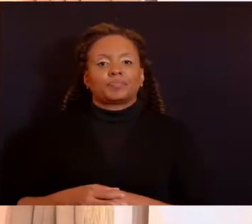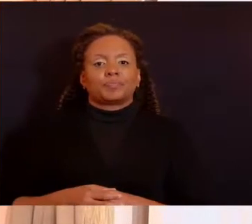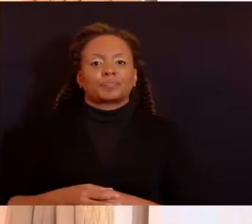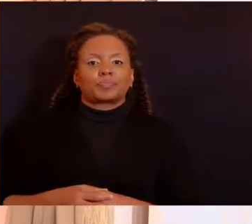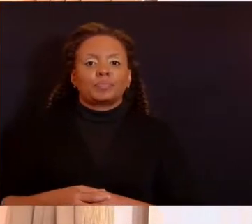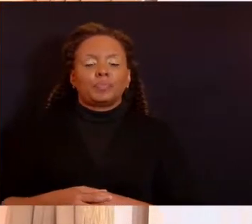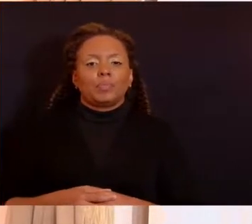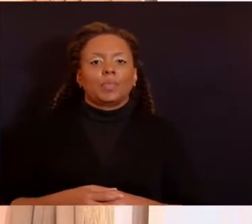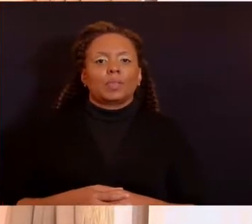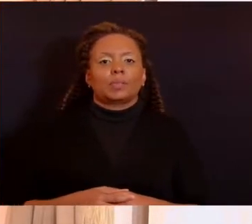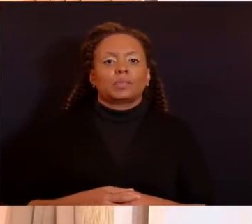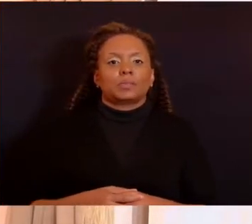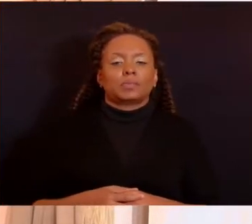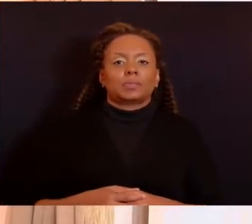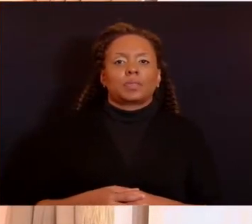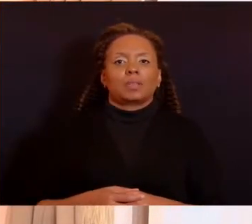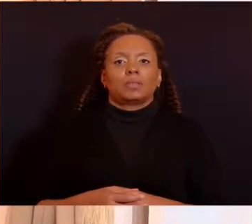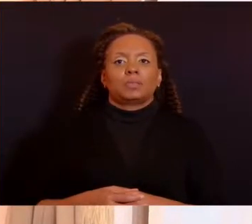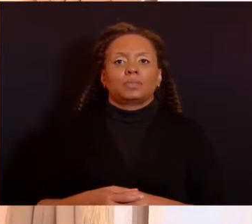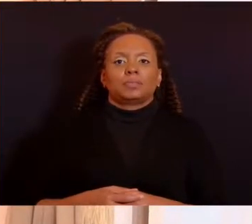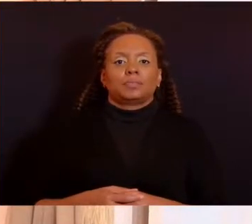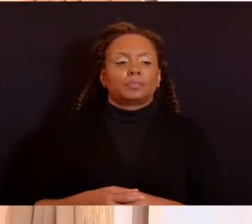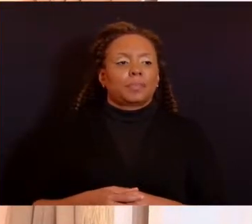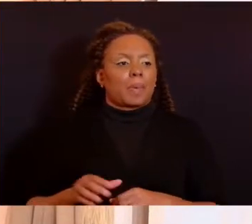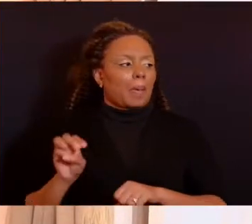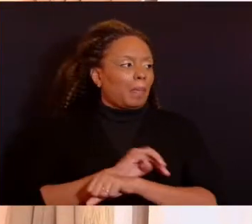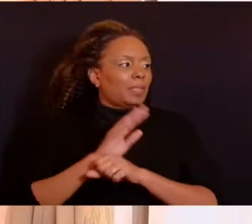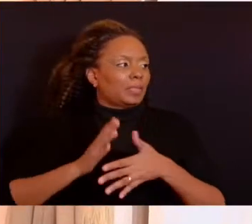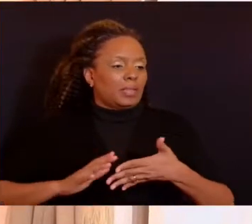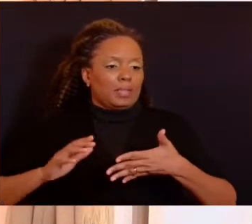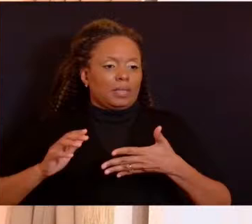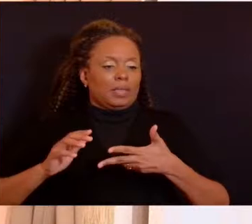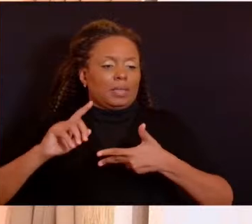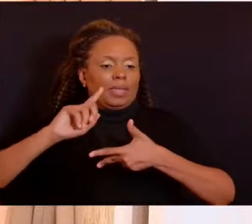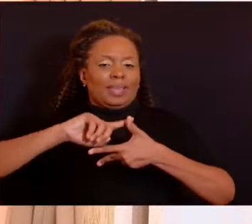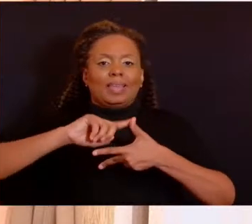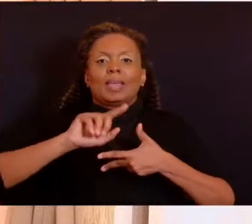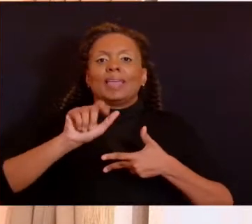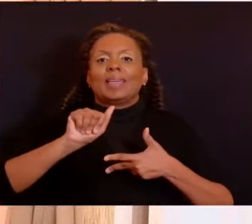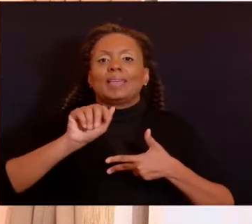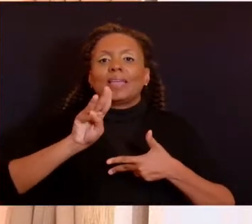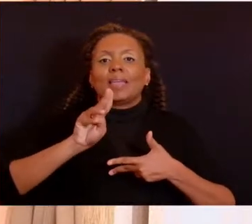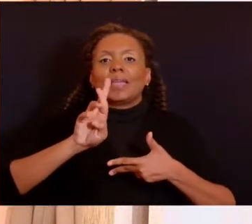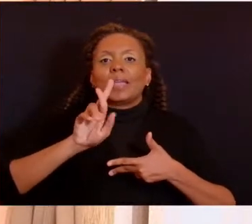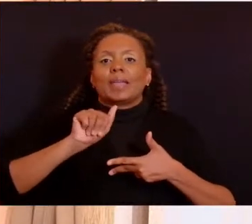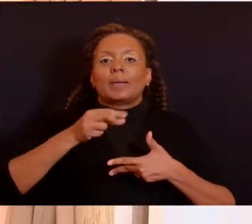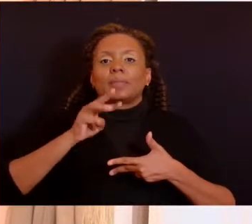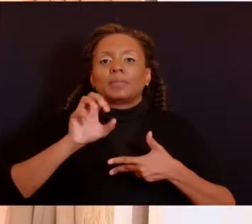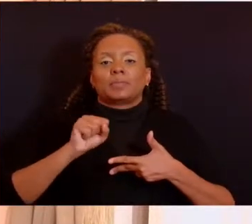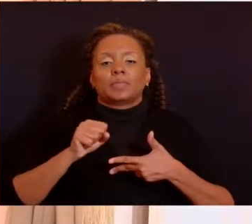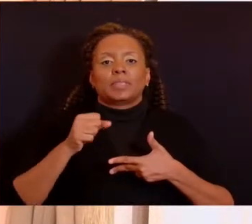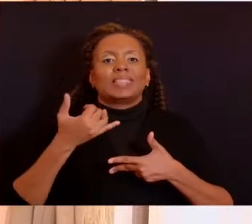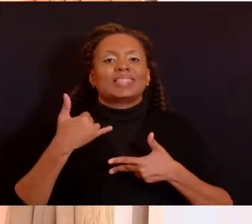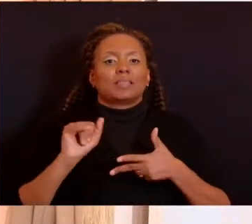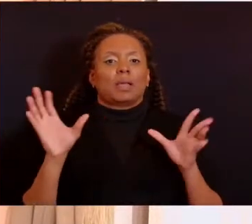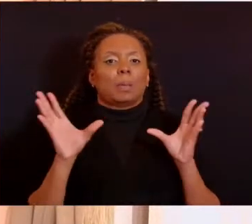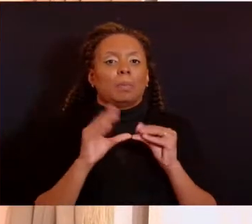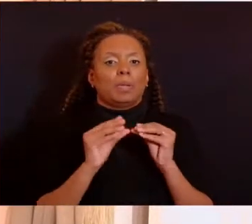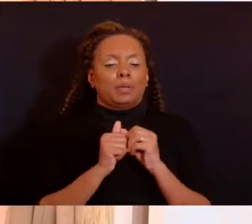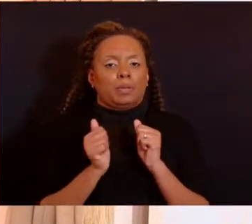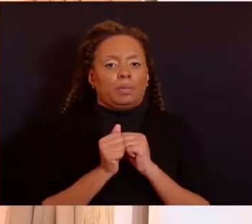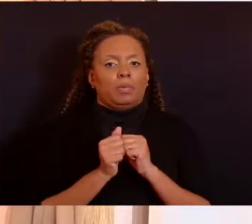have, I believe Minister Abrams is still having some closing meetings with the utility companies